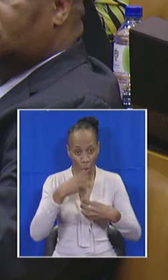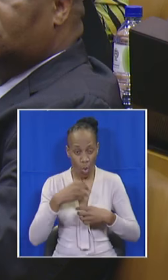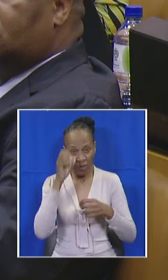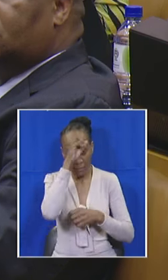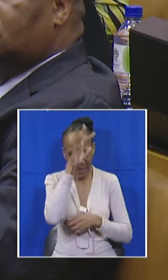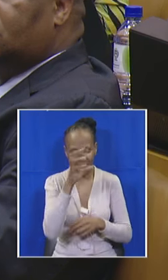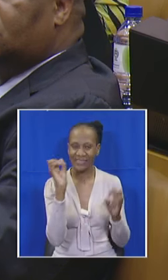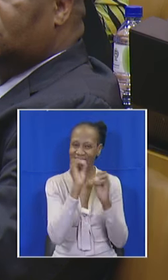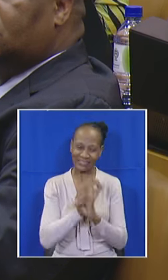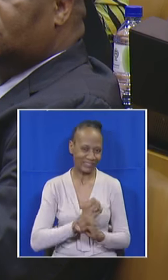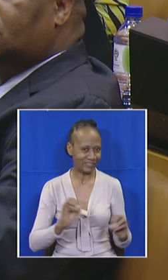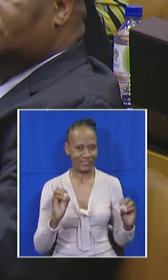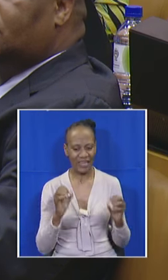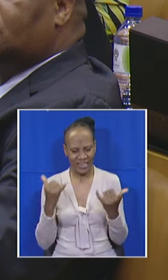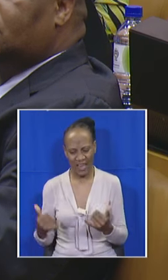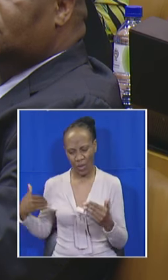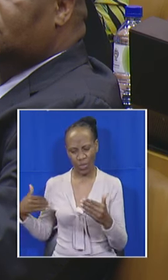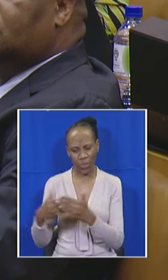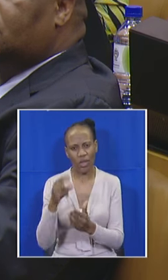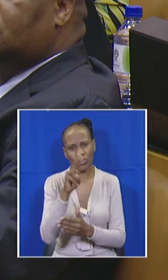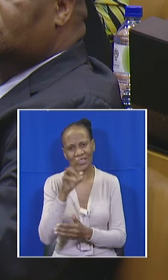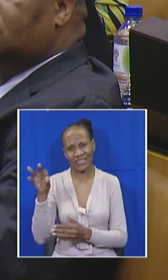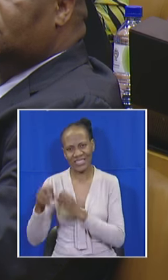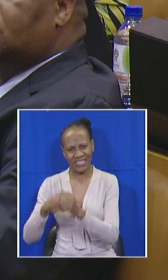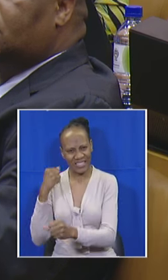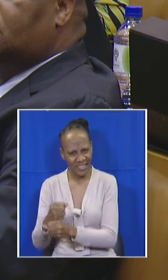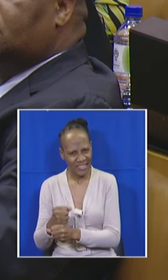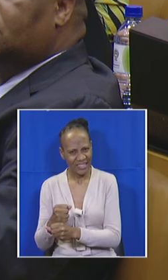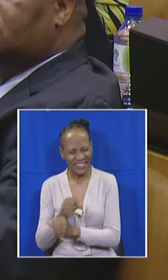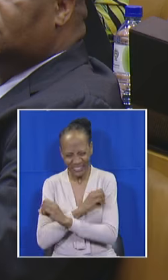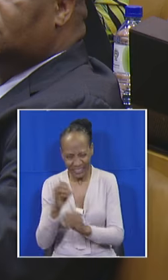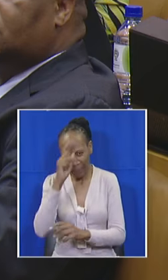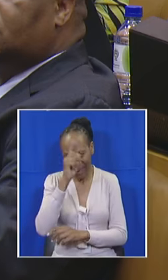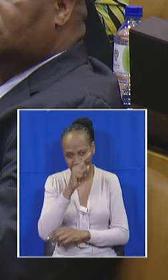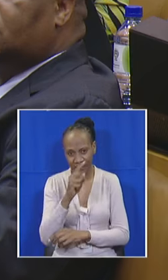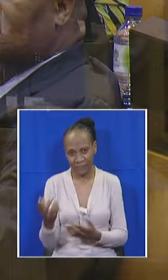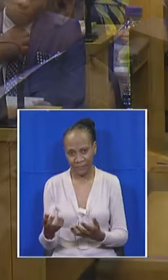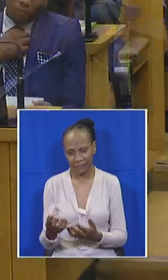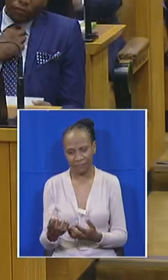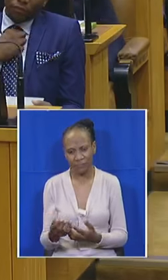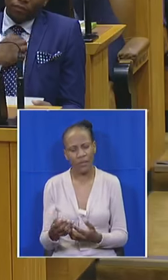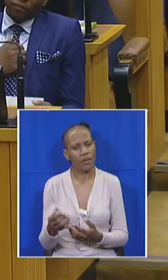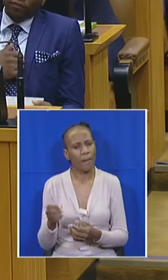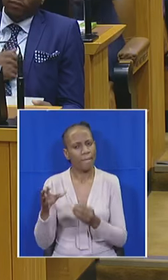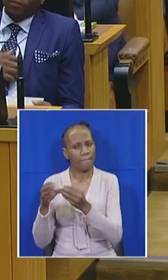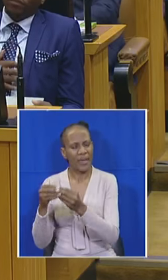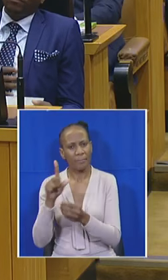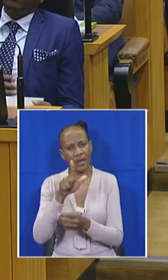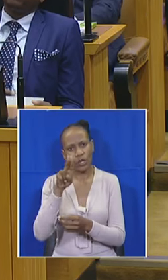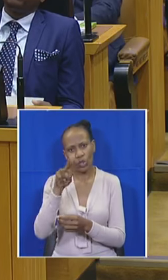23 years into freedom, as stated by the Honorable